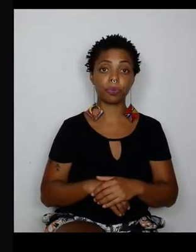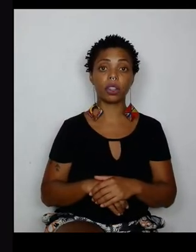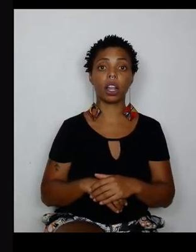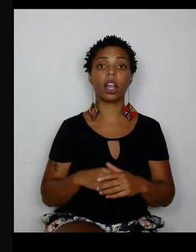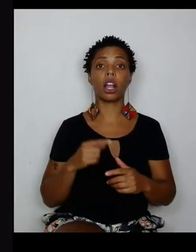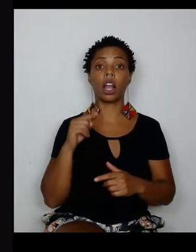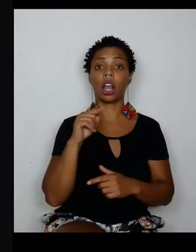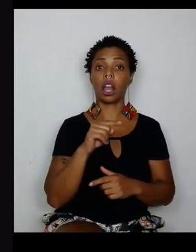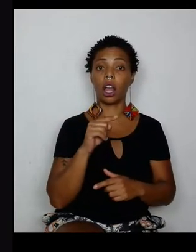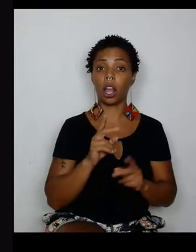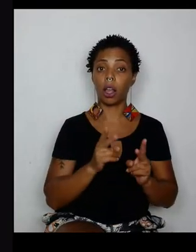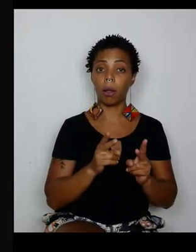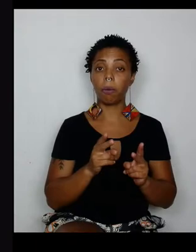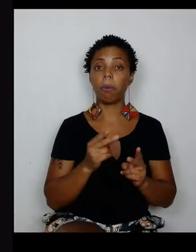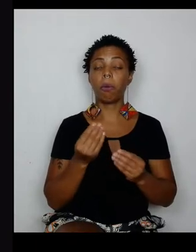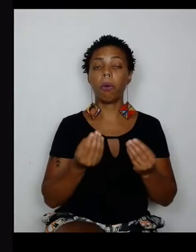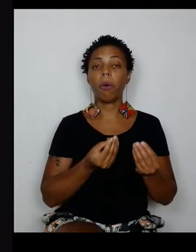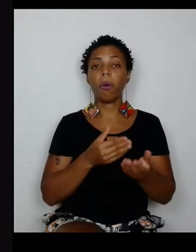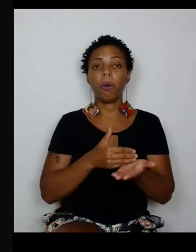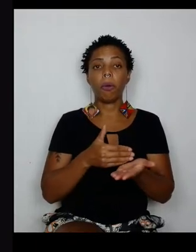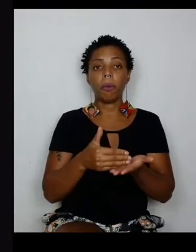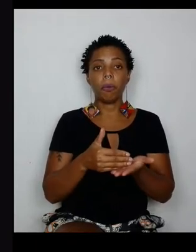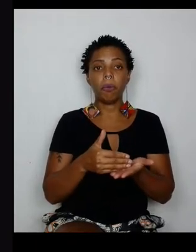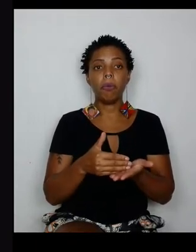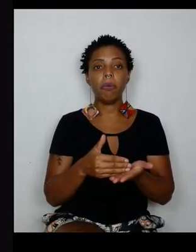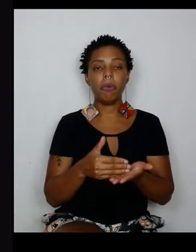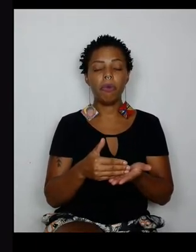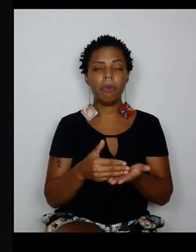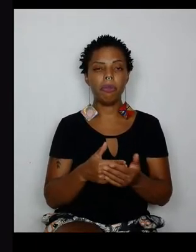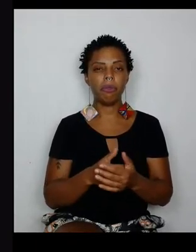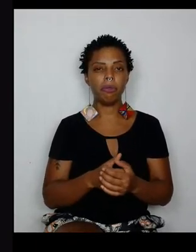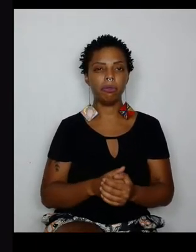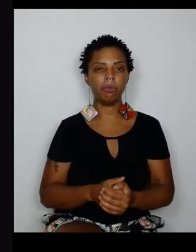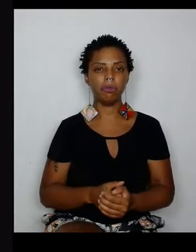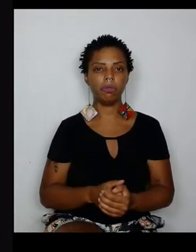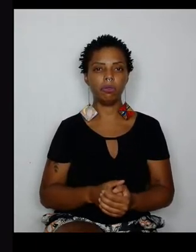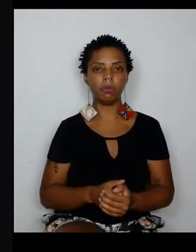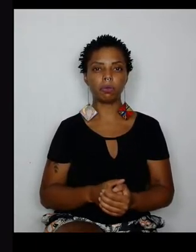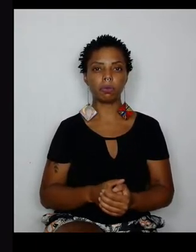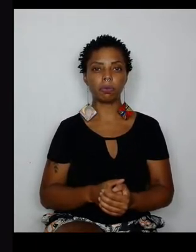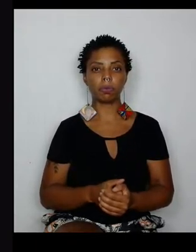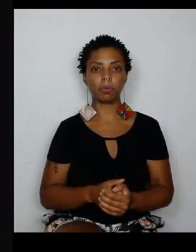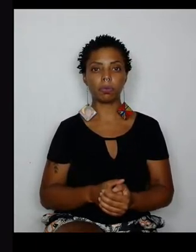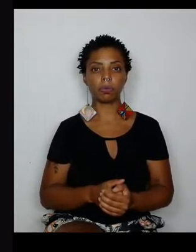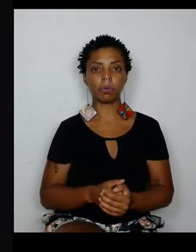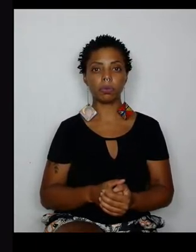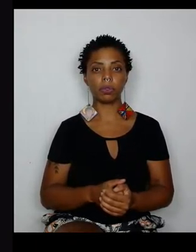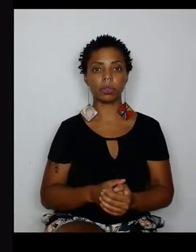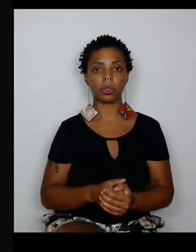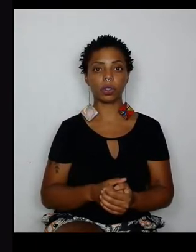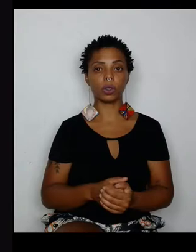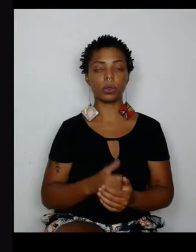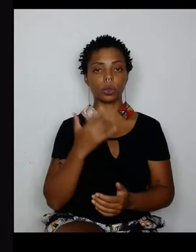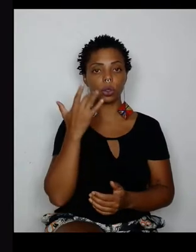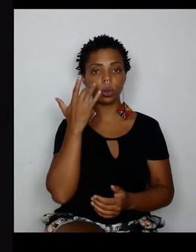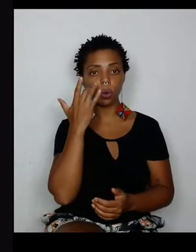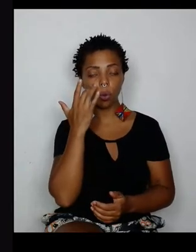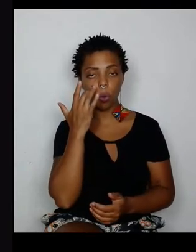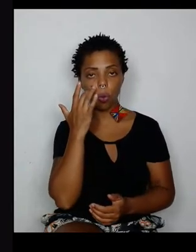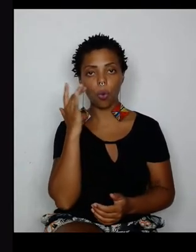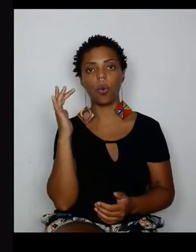gauguins 1901 and the gold of their bodies i just want to say that all the